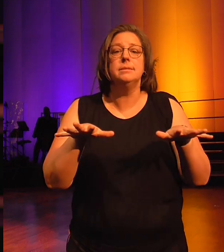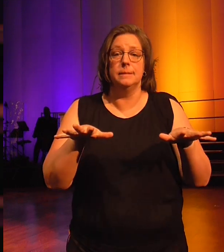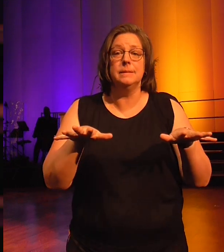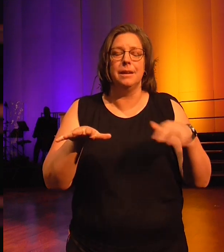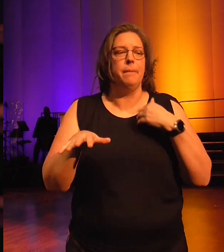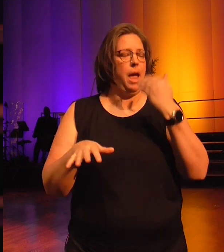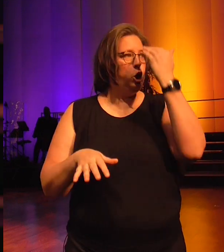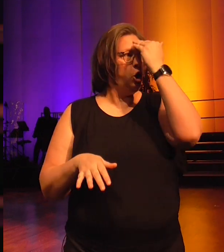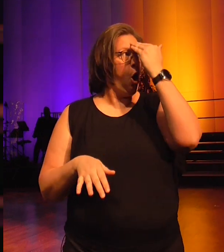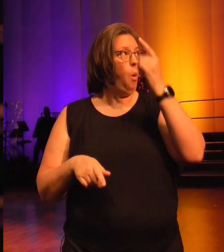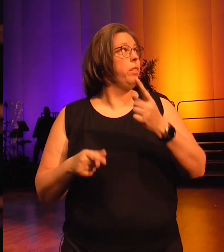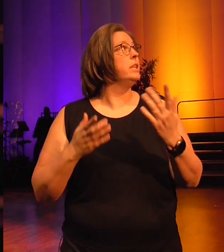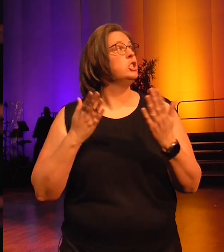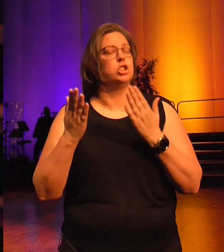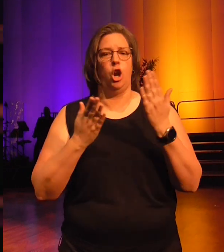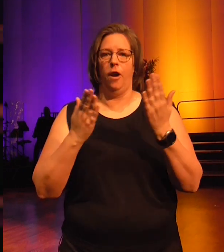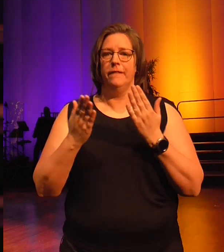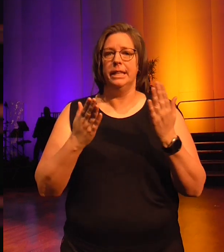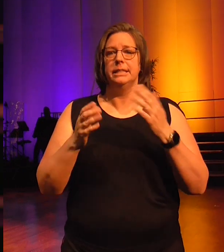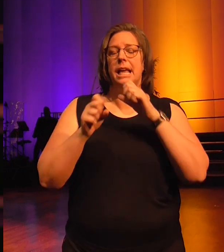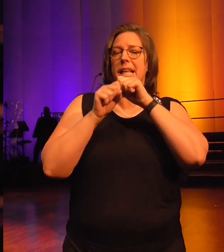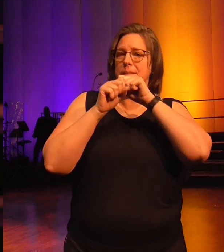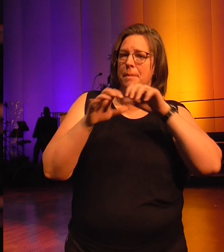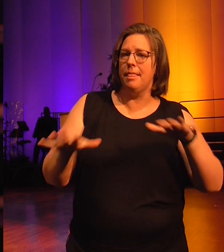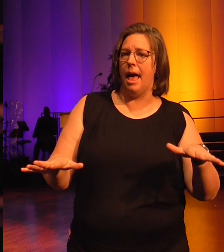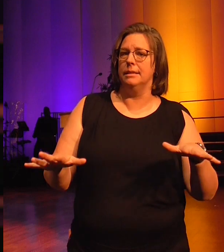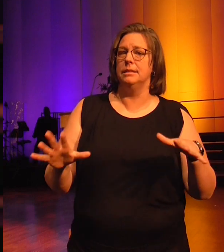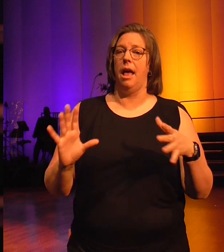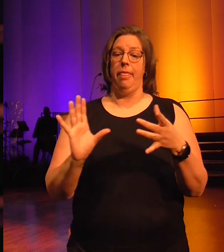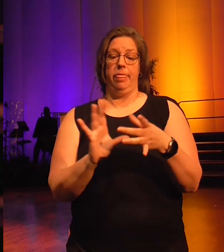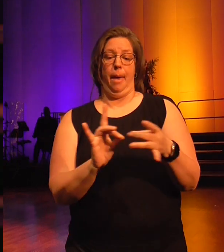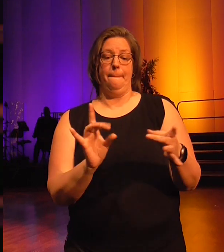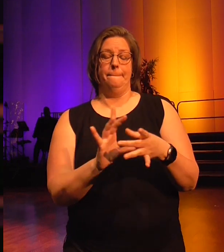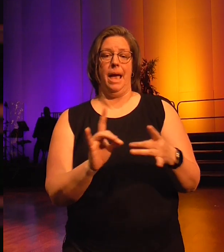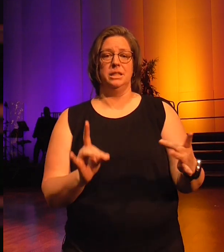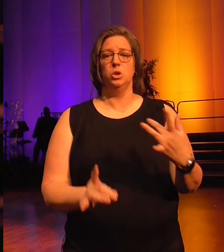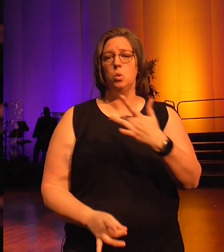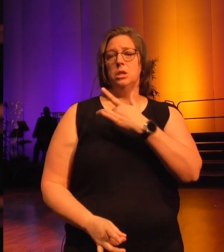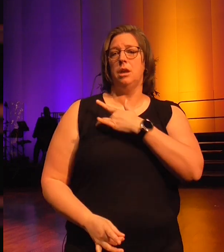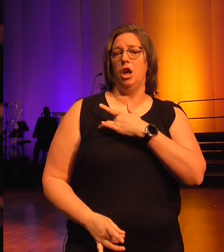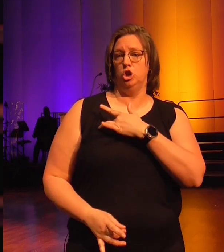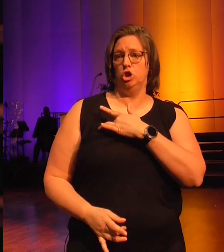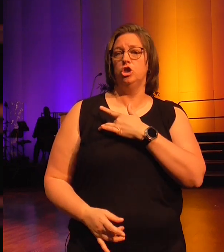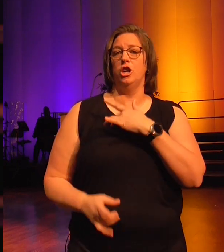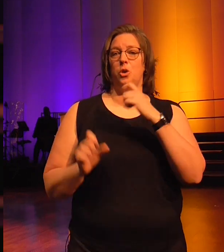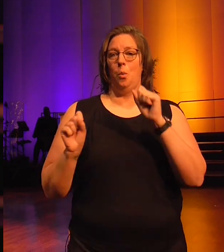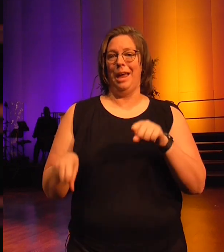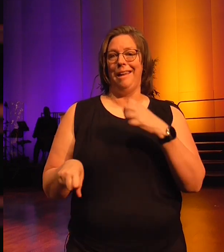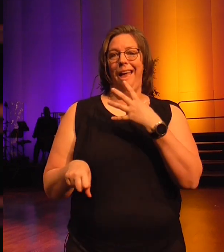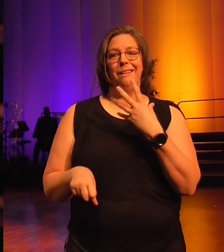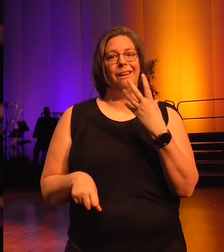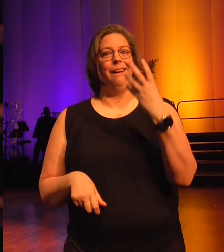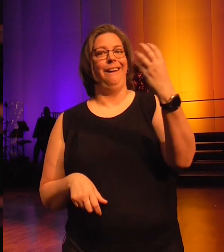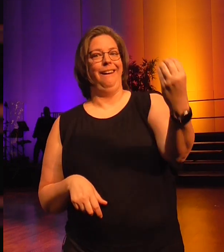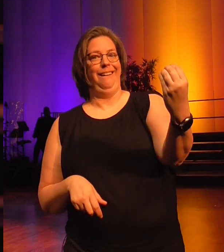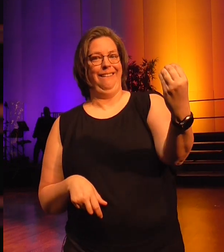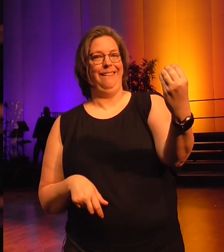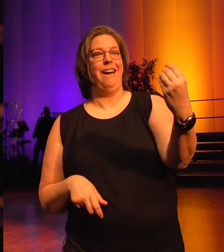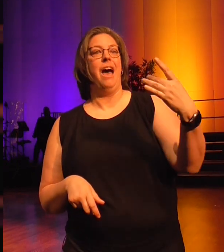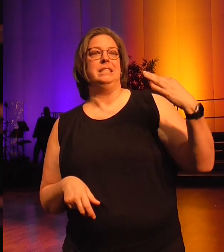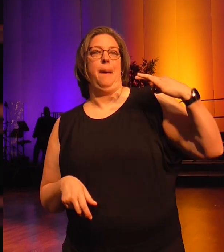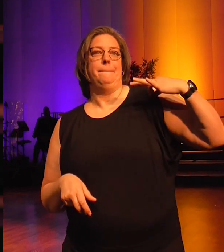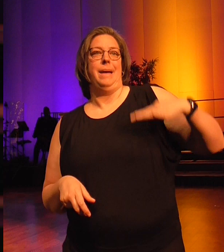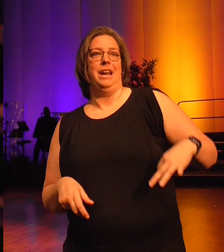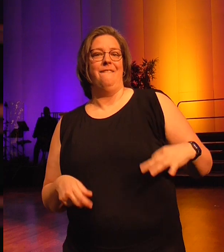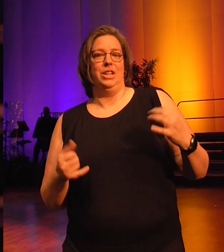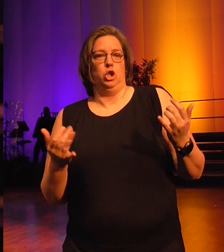service today is blessed, that the message touches hearts so that we then walk out, are a beneficial presence in